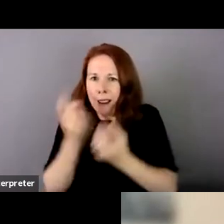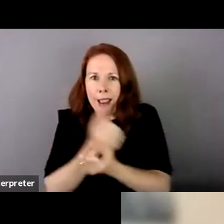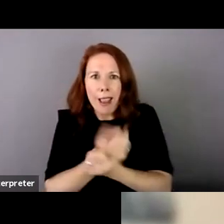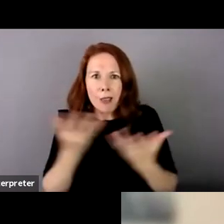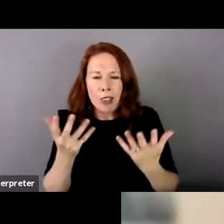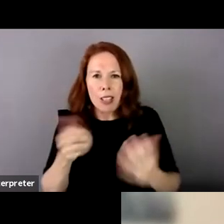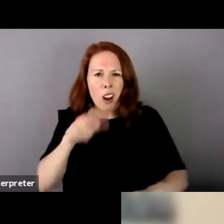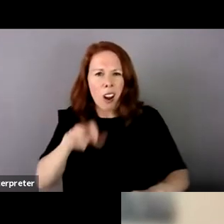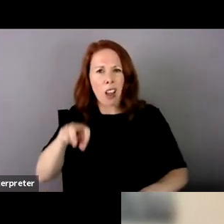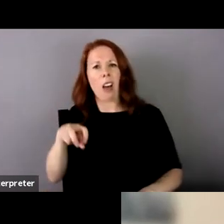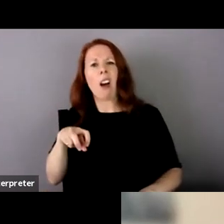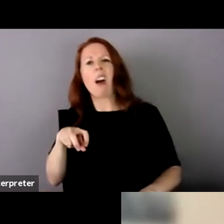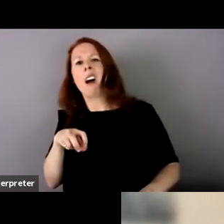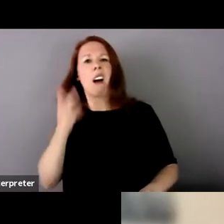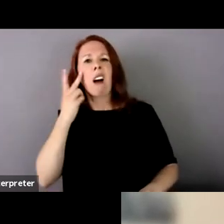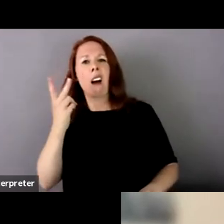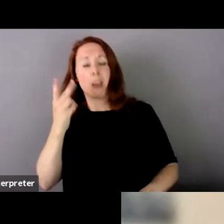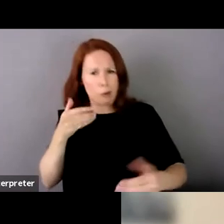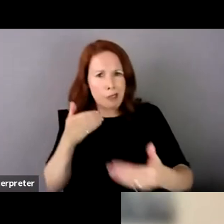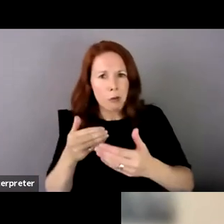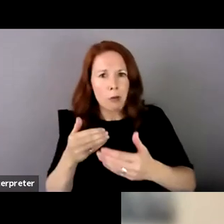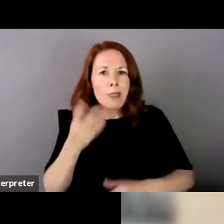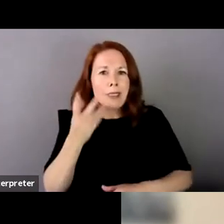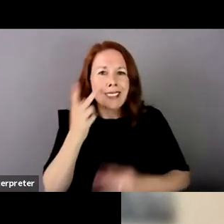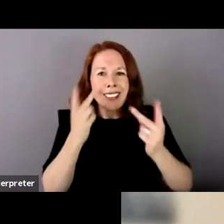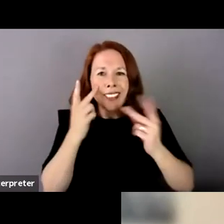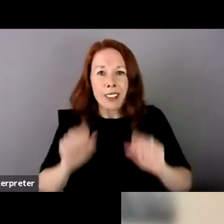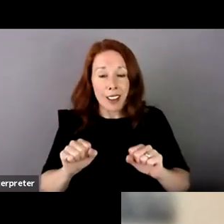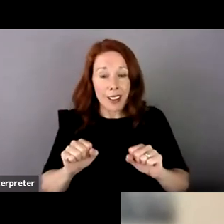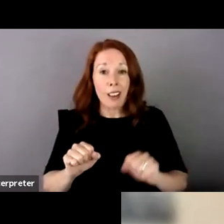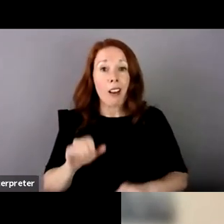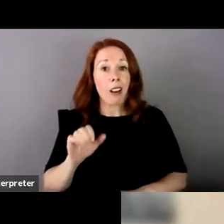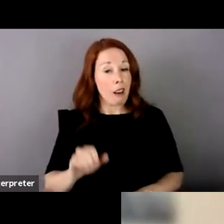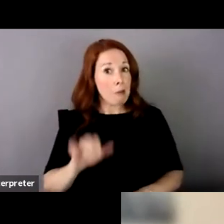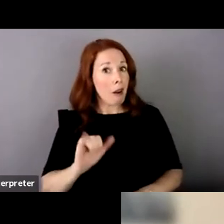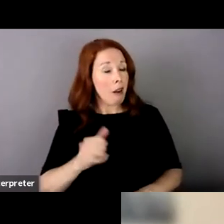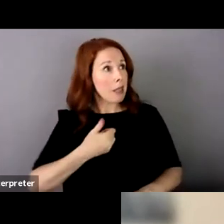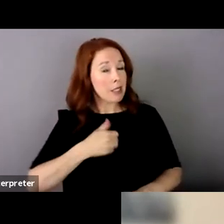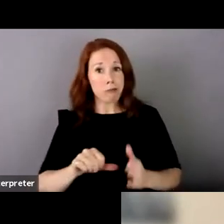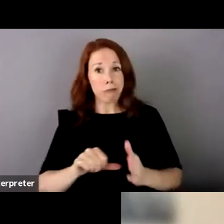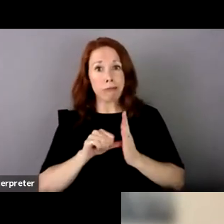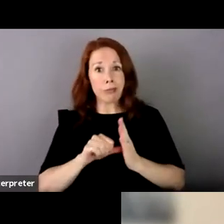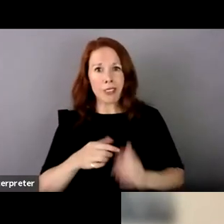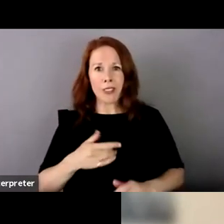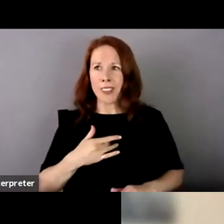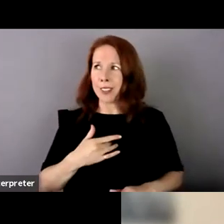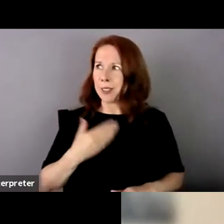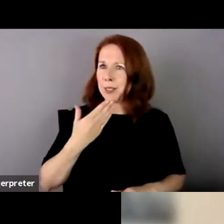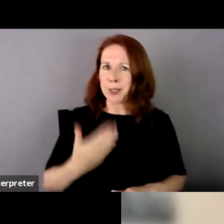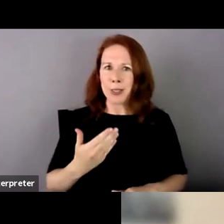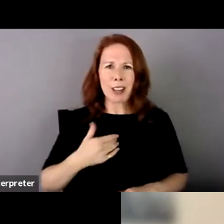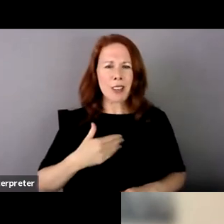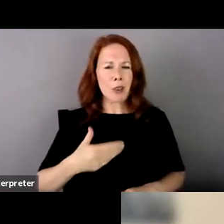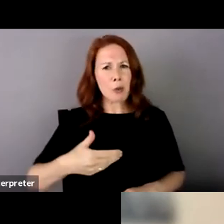you're not missing out. It's touches like that you might not realize until you're in that position that just make you feel like